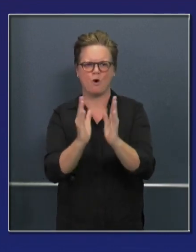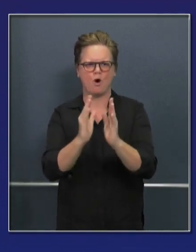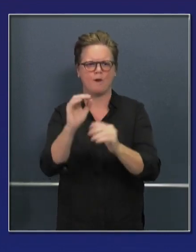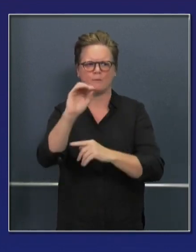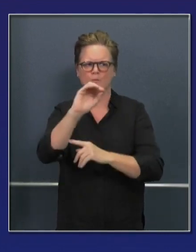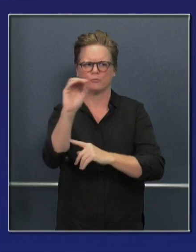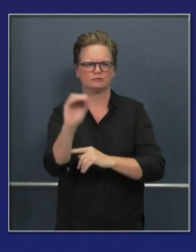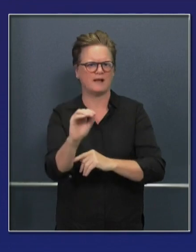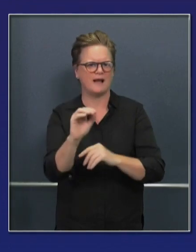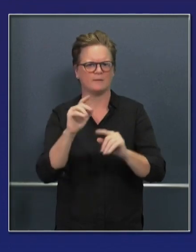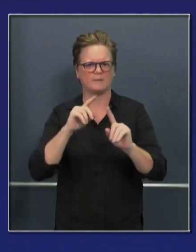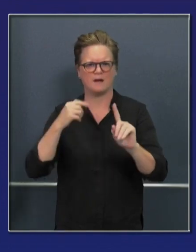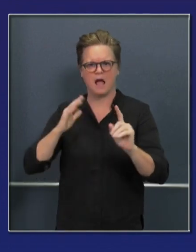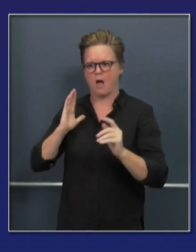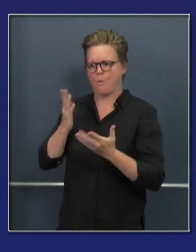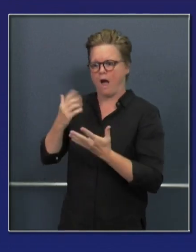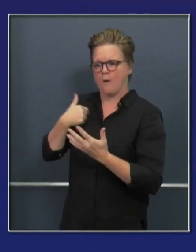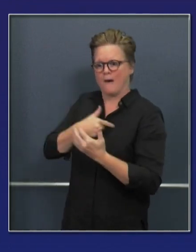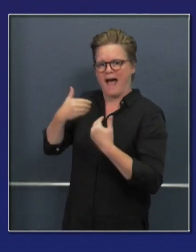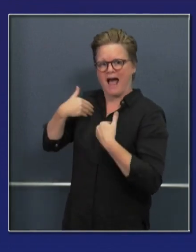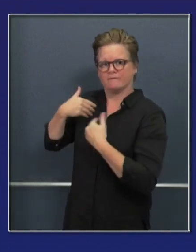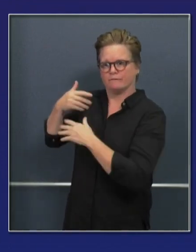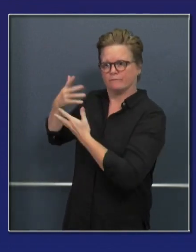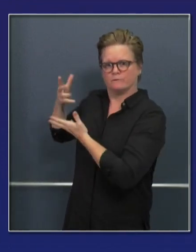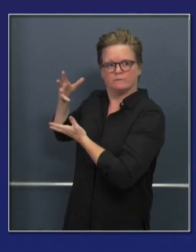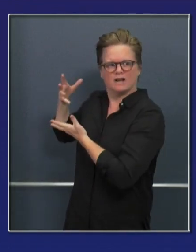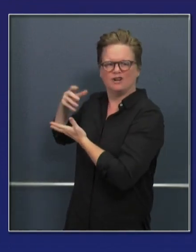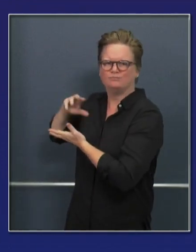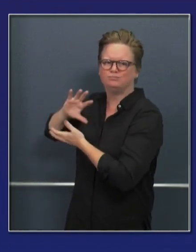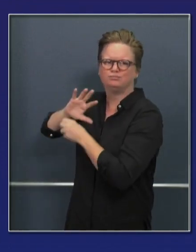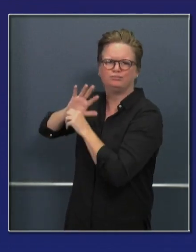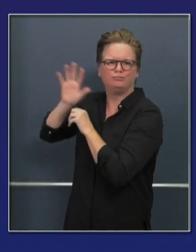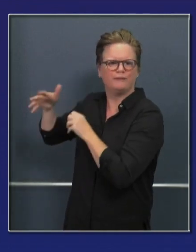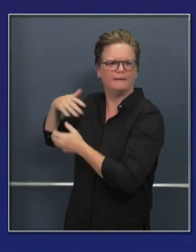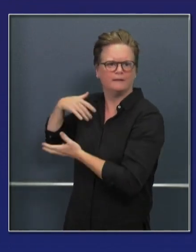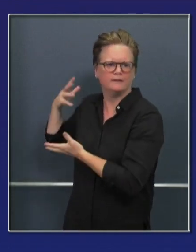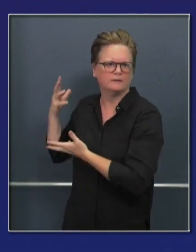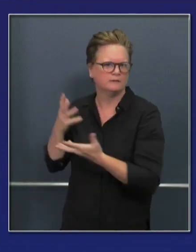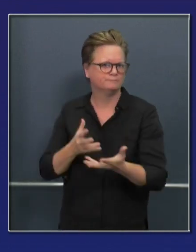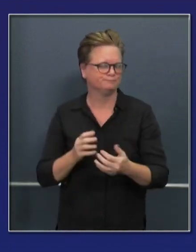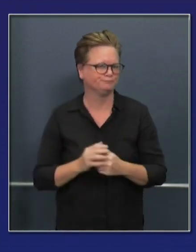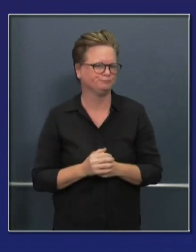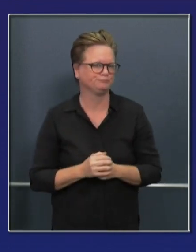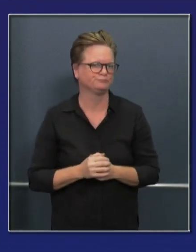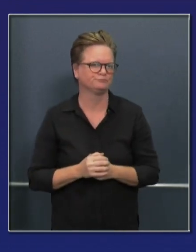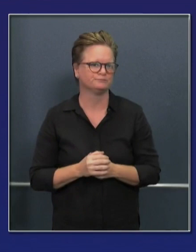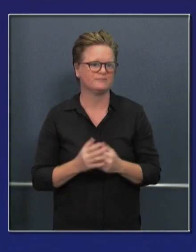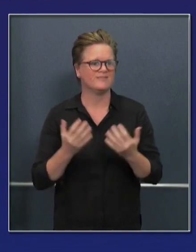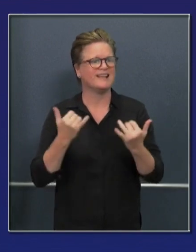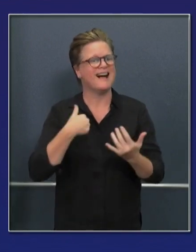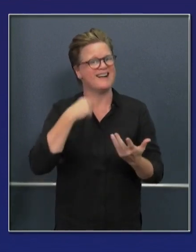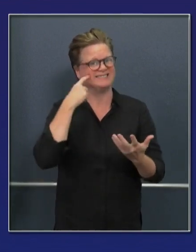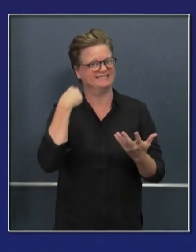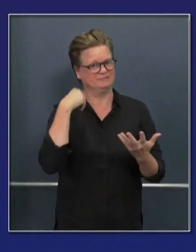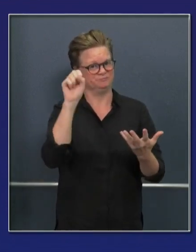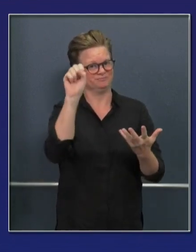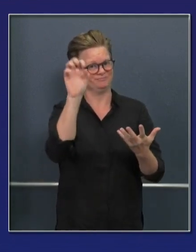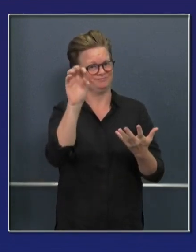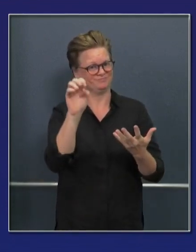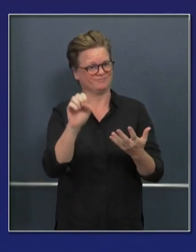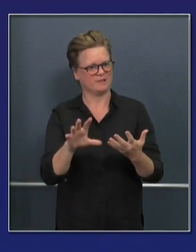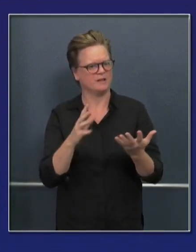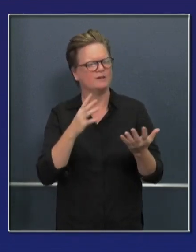That's just our hospital surge capacity. That doesn't include all the alternative care sites that the state of